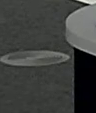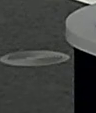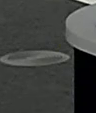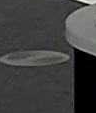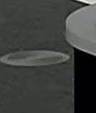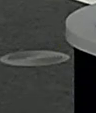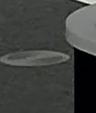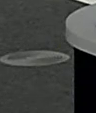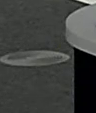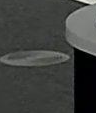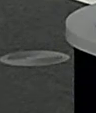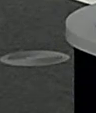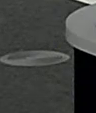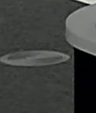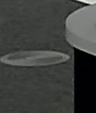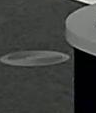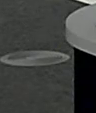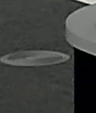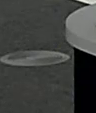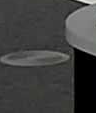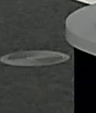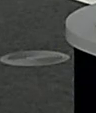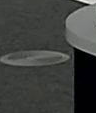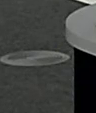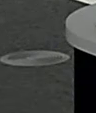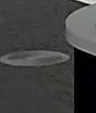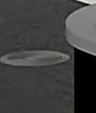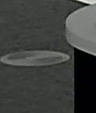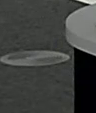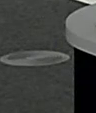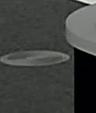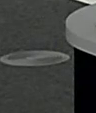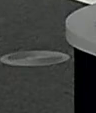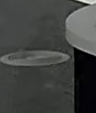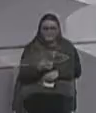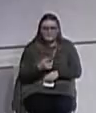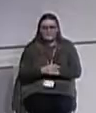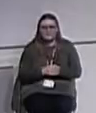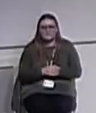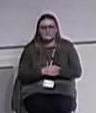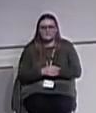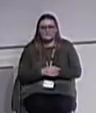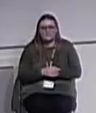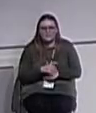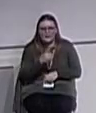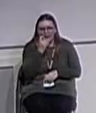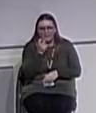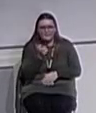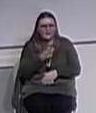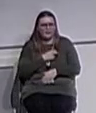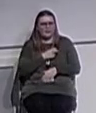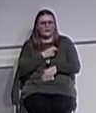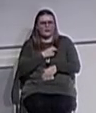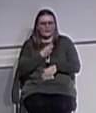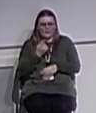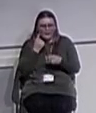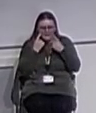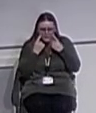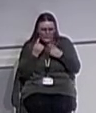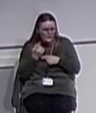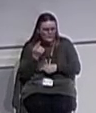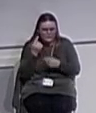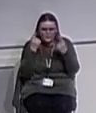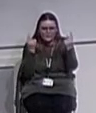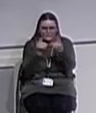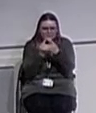so here is our definition. It's quite daunting when you're looking at universities, because, of course, different places call it different things. We call it